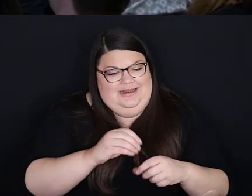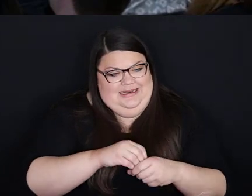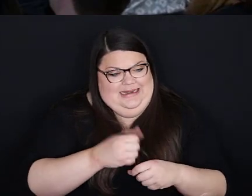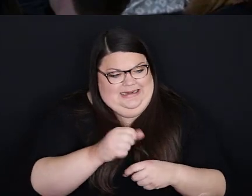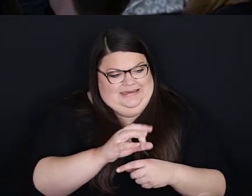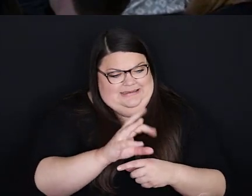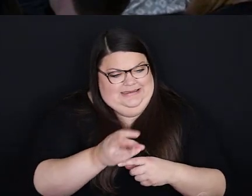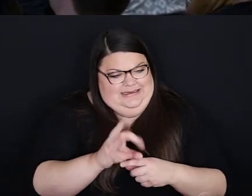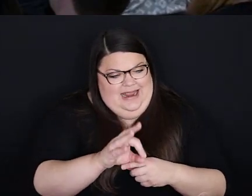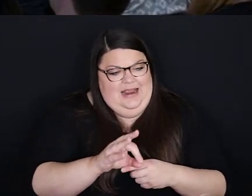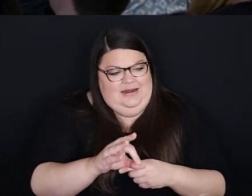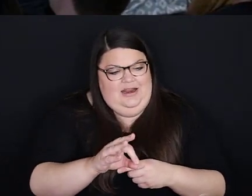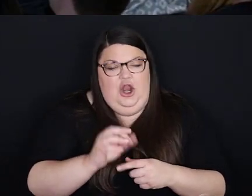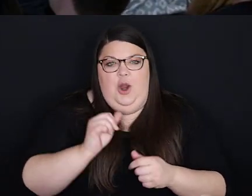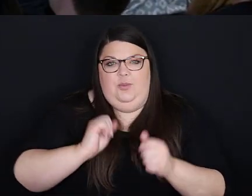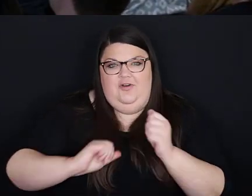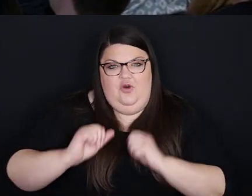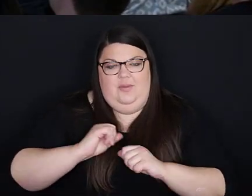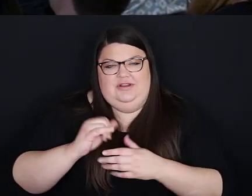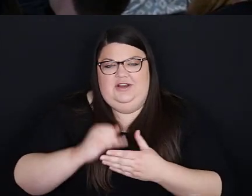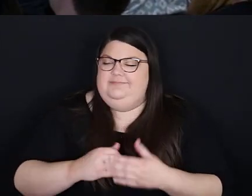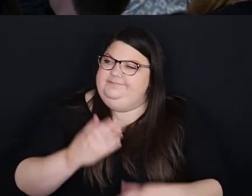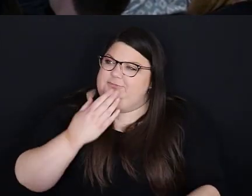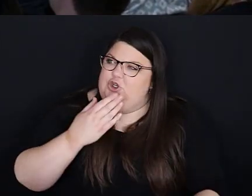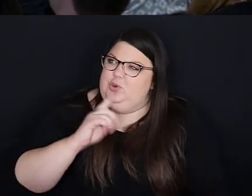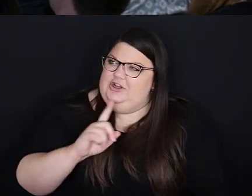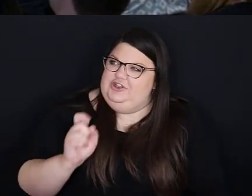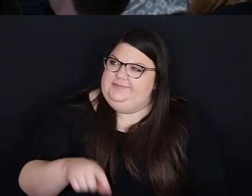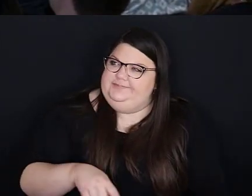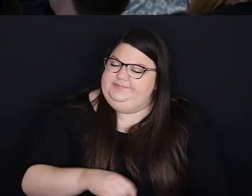1969? Good question. Well,